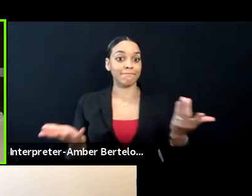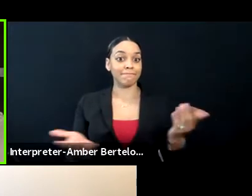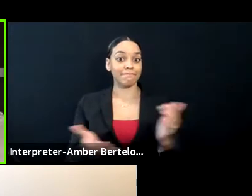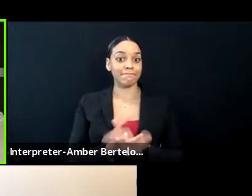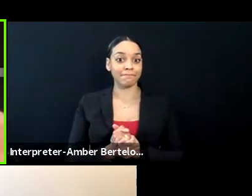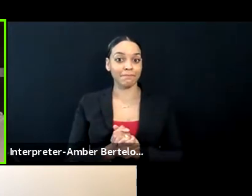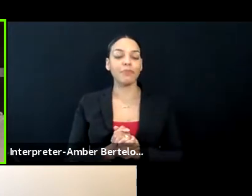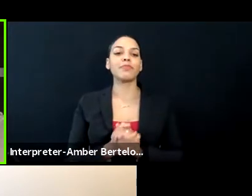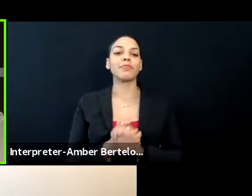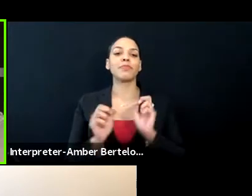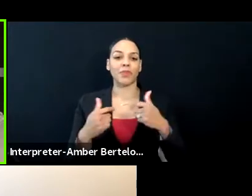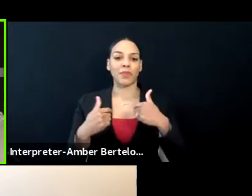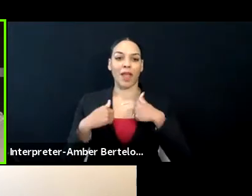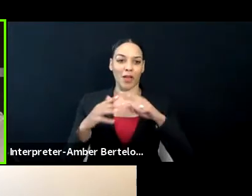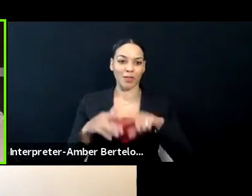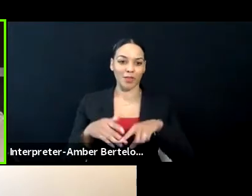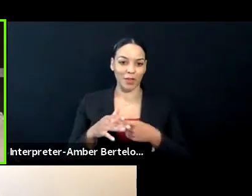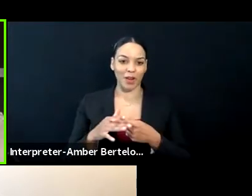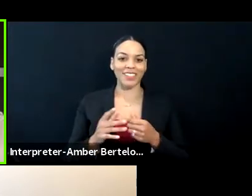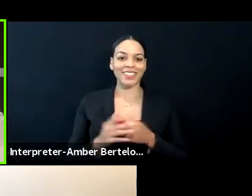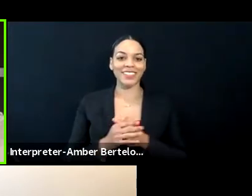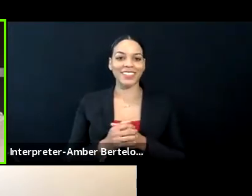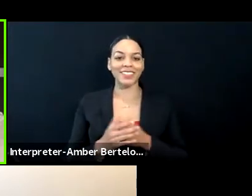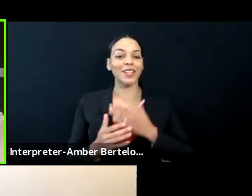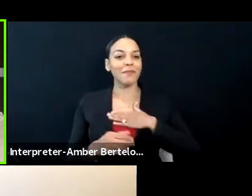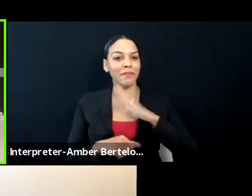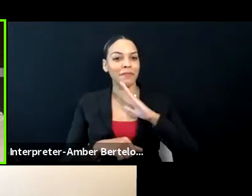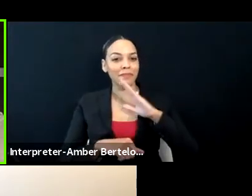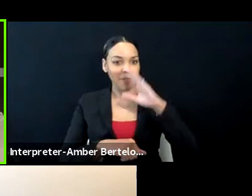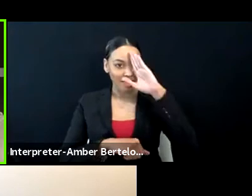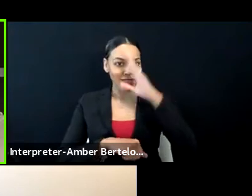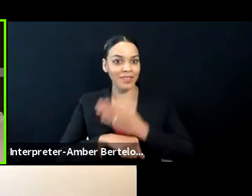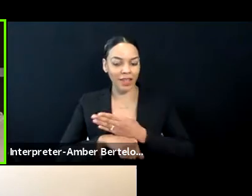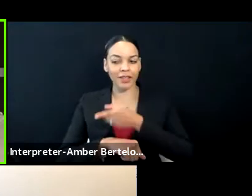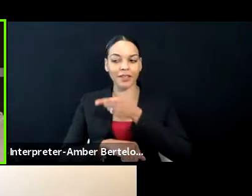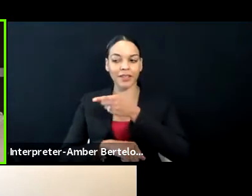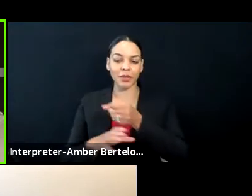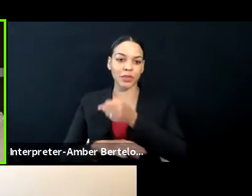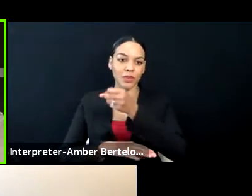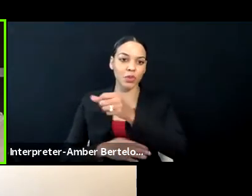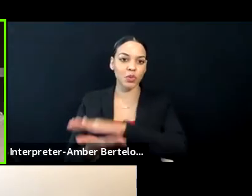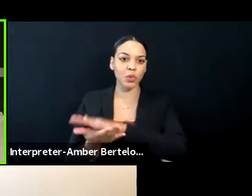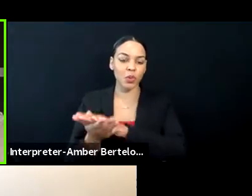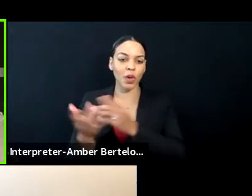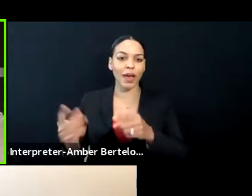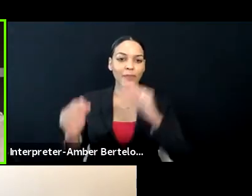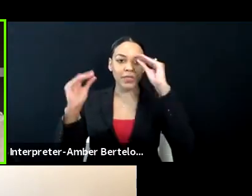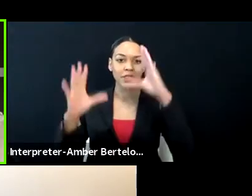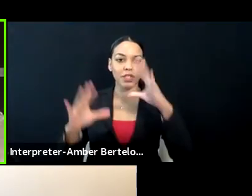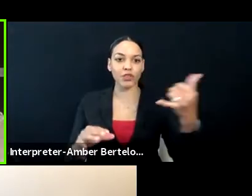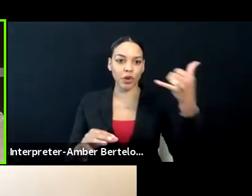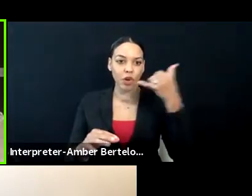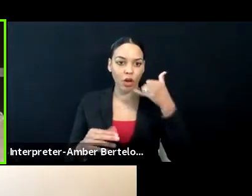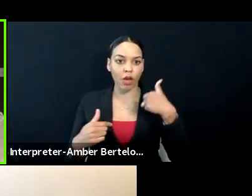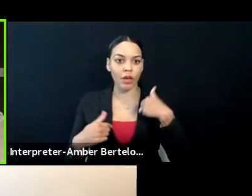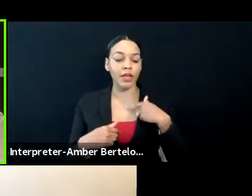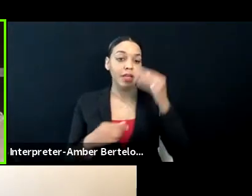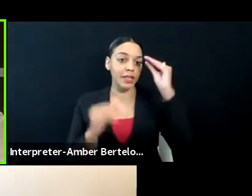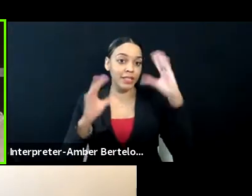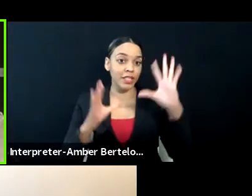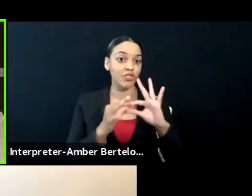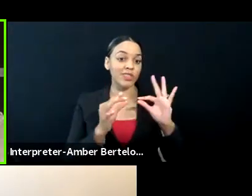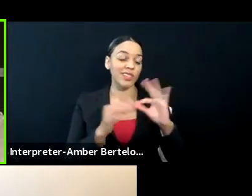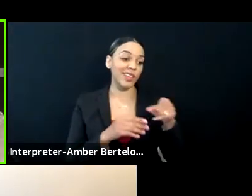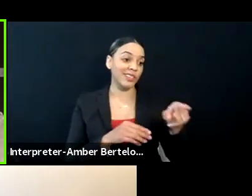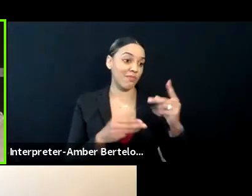Well, I'll start. So once my son was in school and the teacher called me up and she said, I'm gonna have to fail him